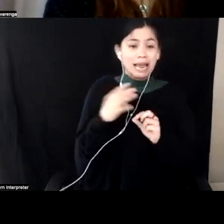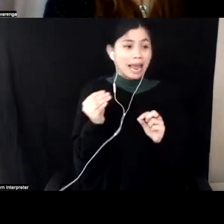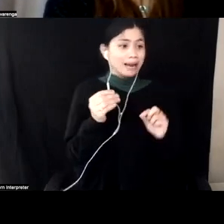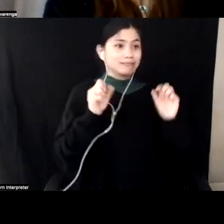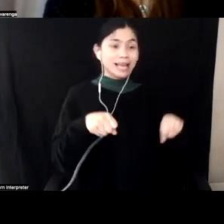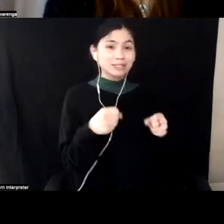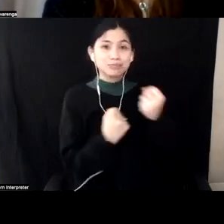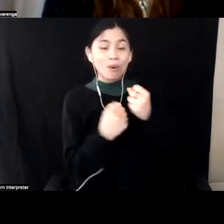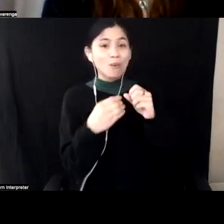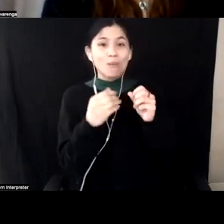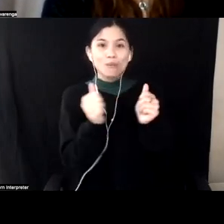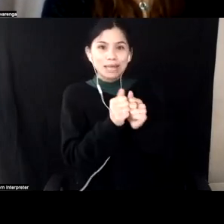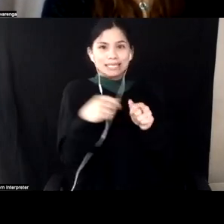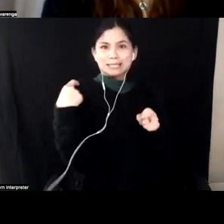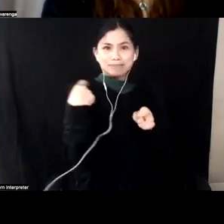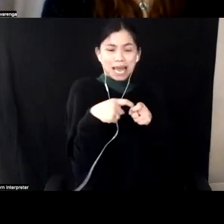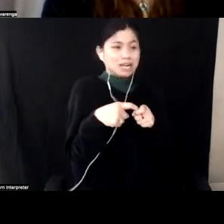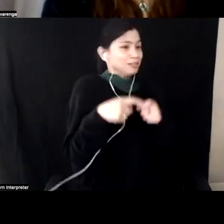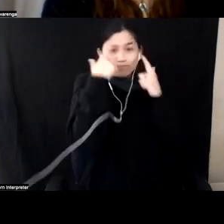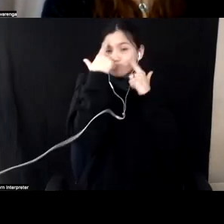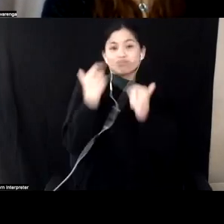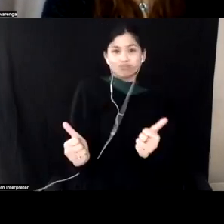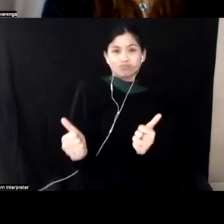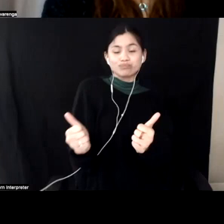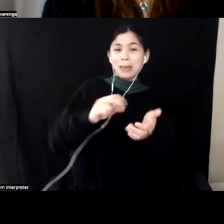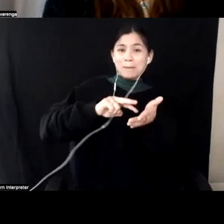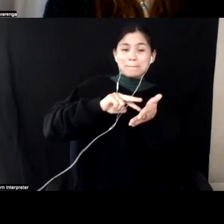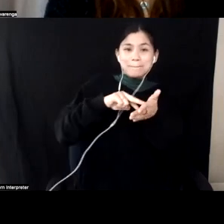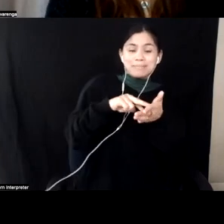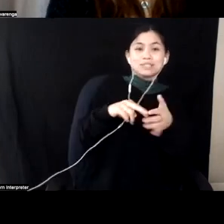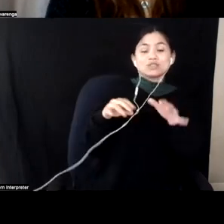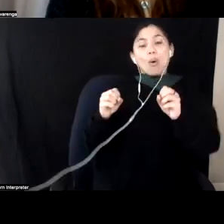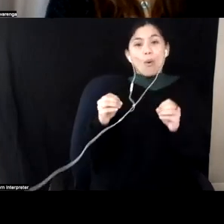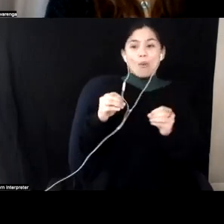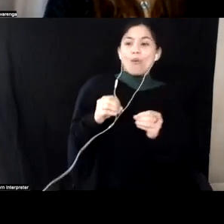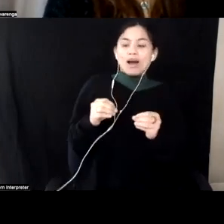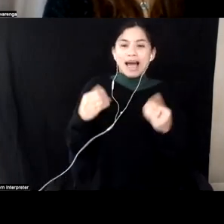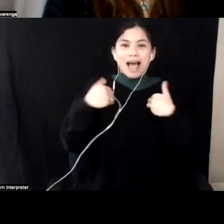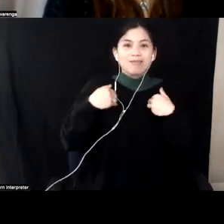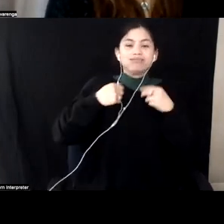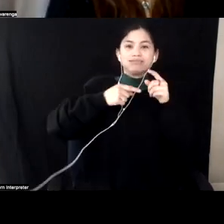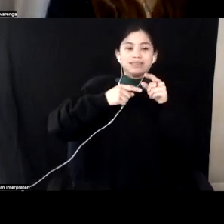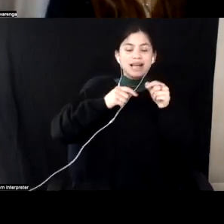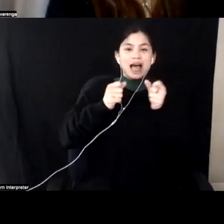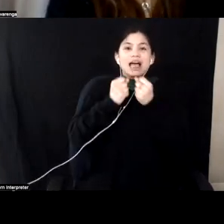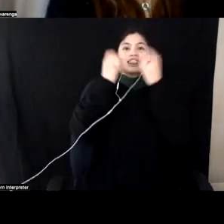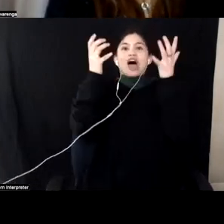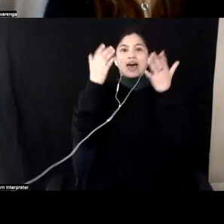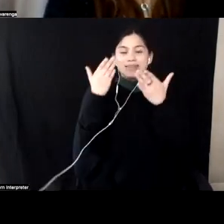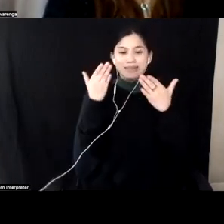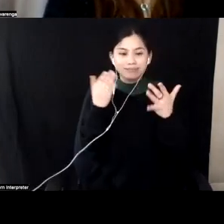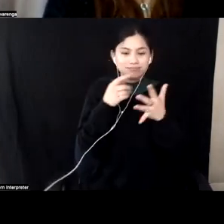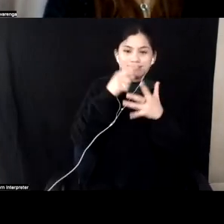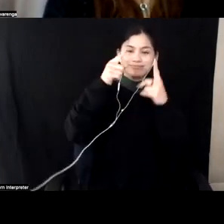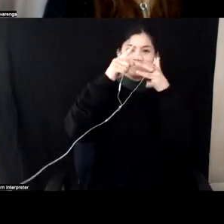Spanish as well. So it brings in a lot of things. And the last portion of